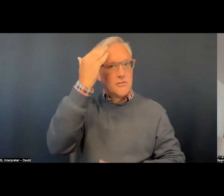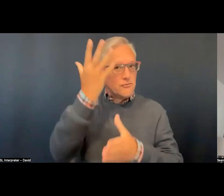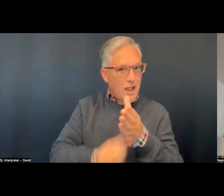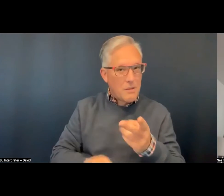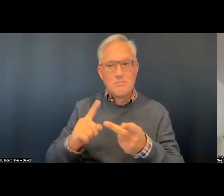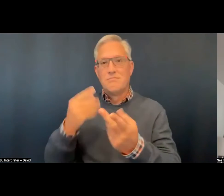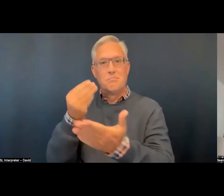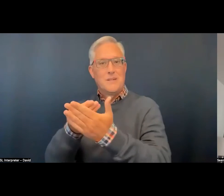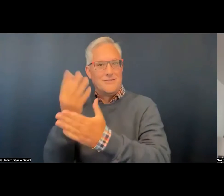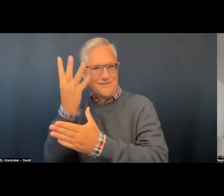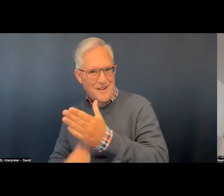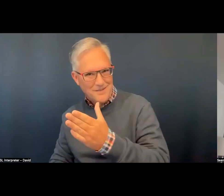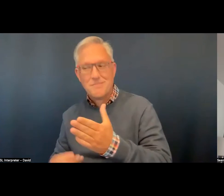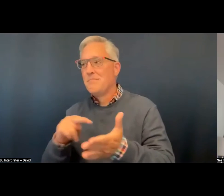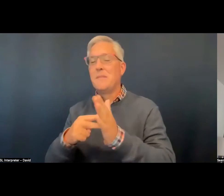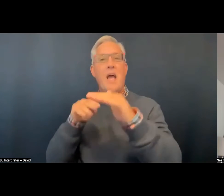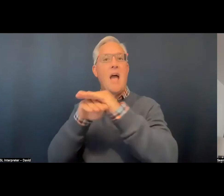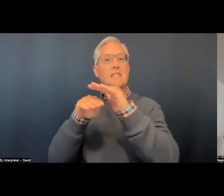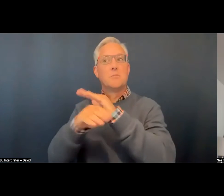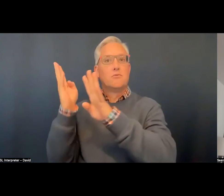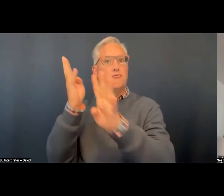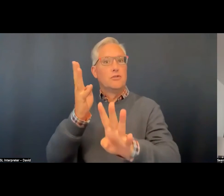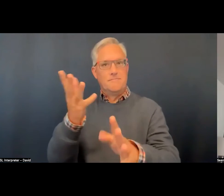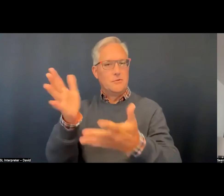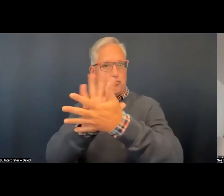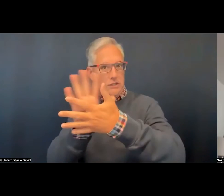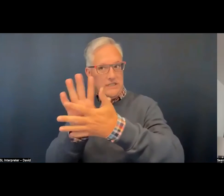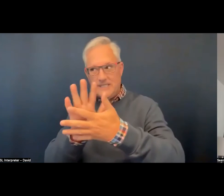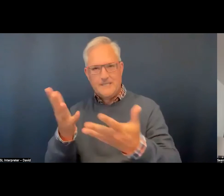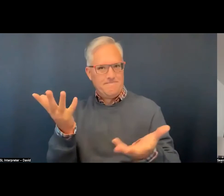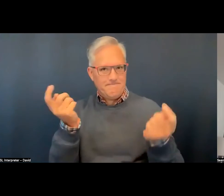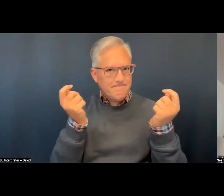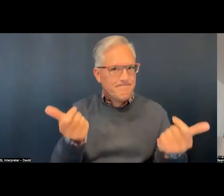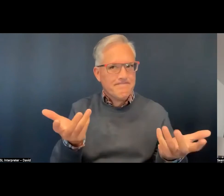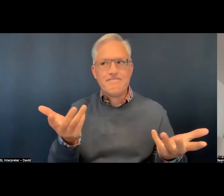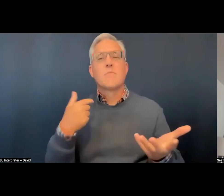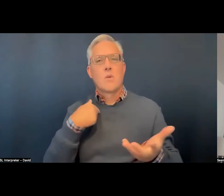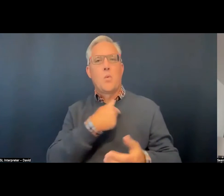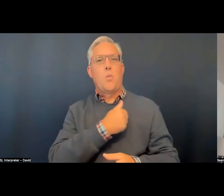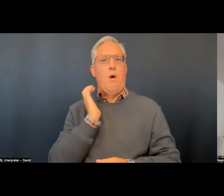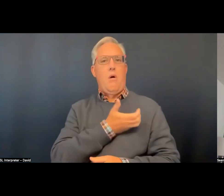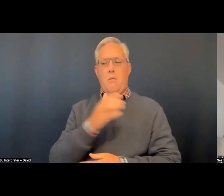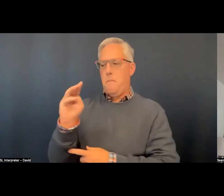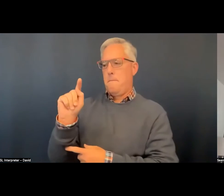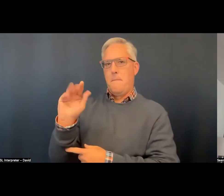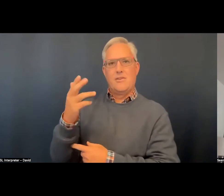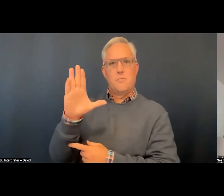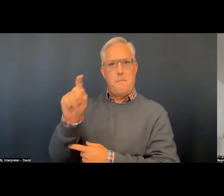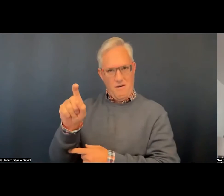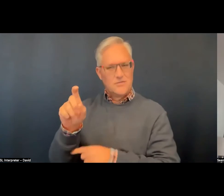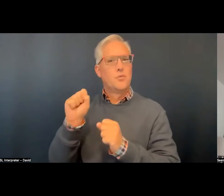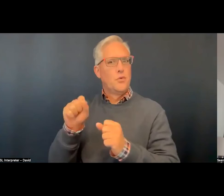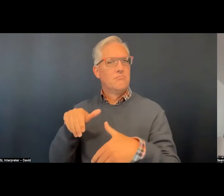reliable delivery of accessible screenings, both of which issues Matchbox could address. So we now work with